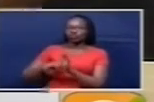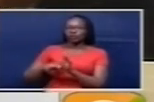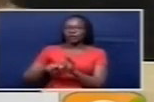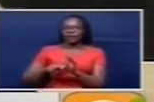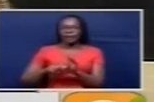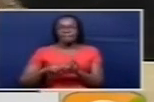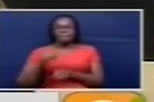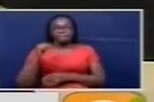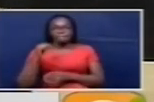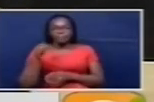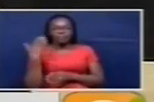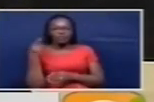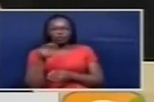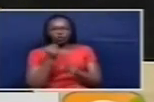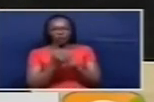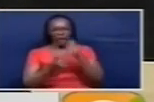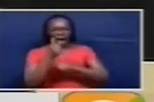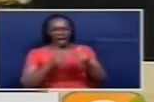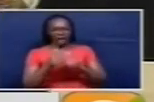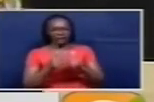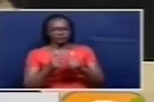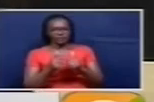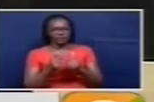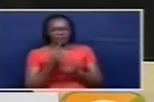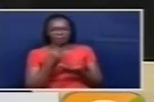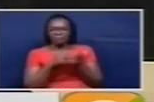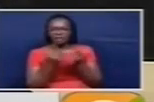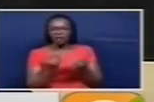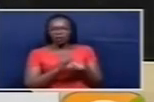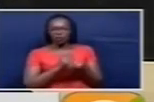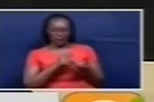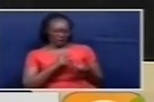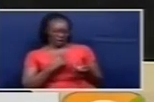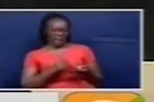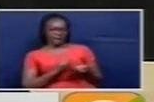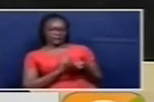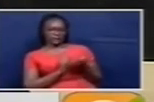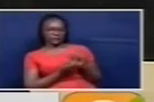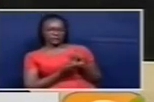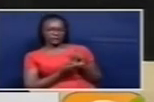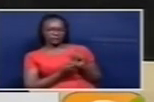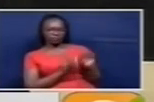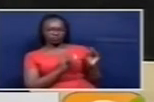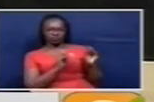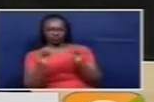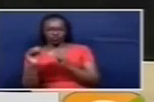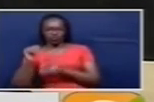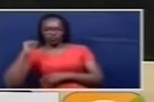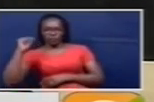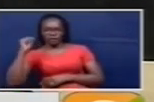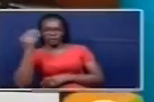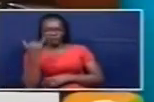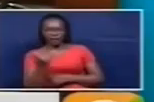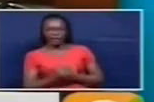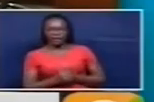an activist, that's what we know you for. Yeah. So this change of heart and you now opting to go into politics. I